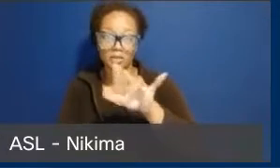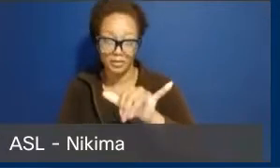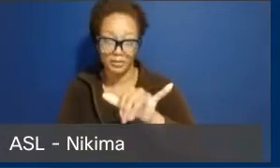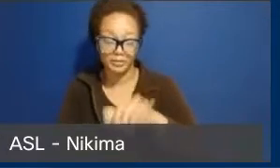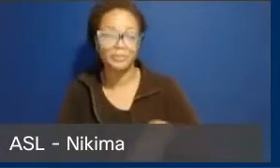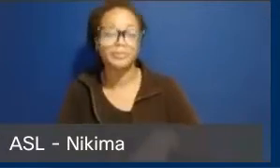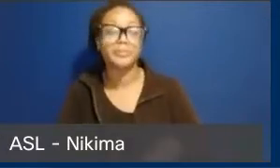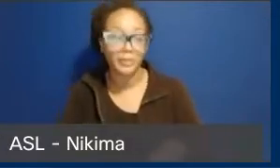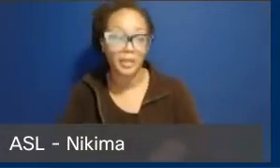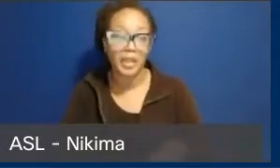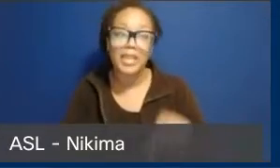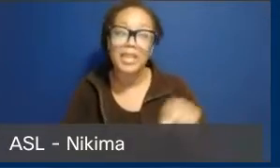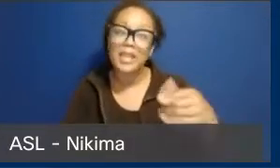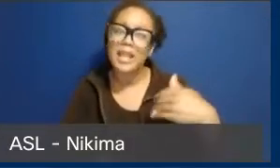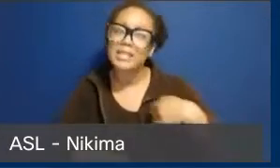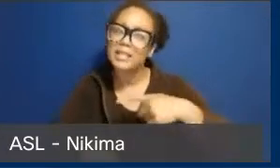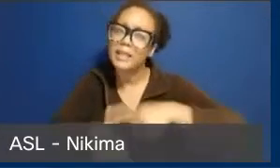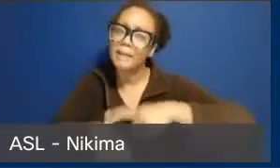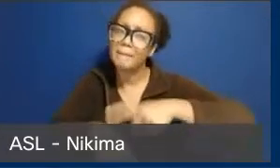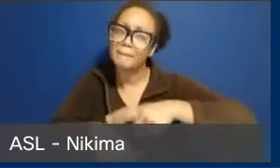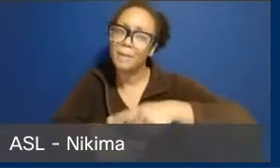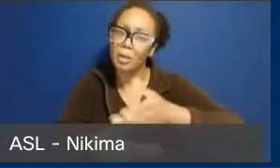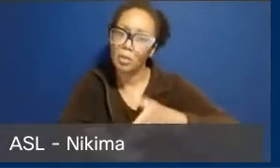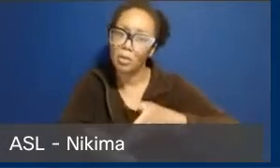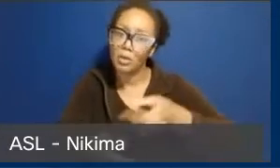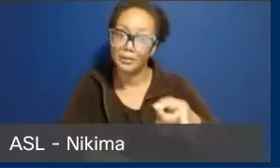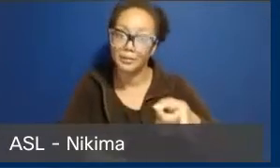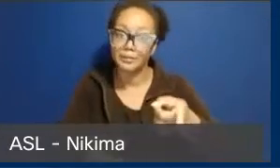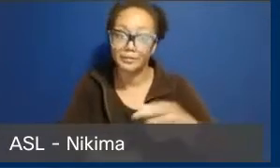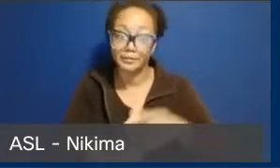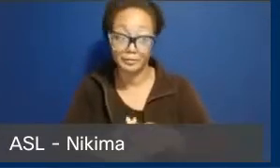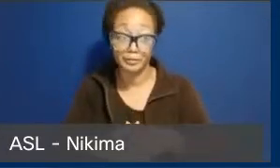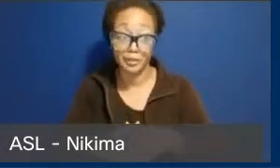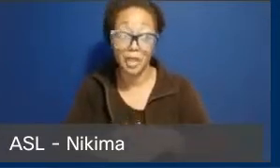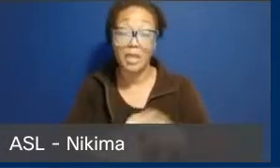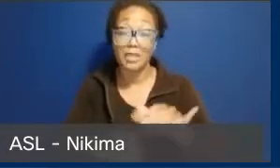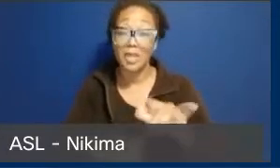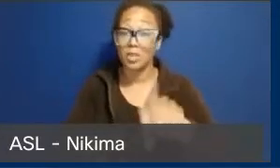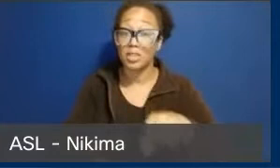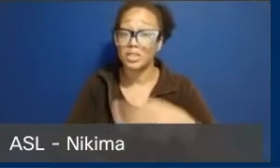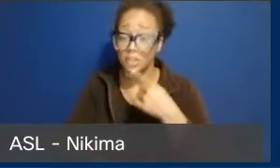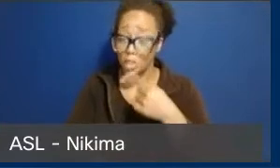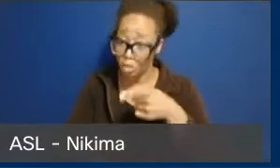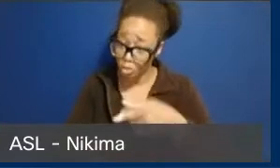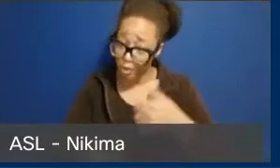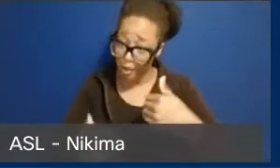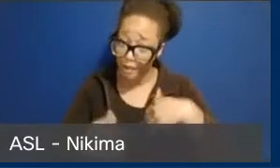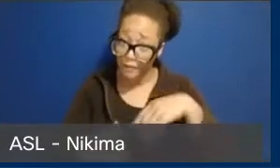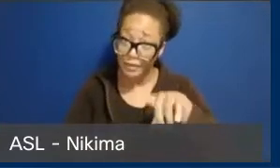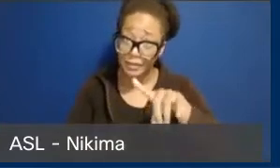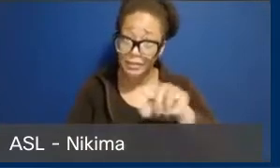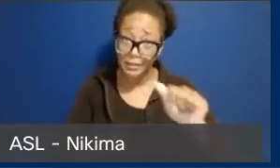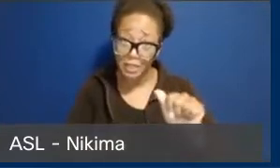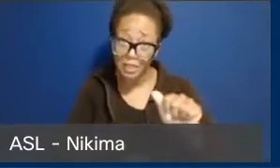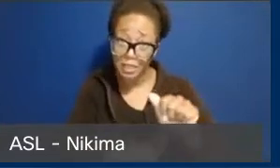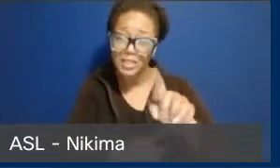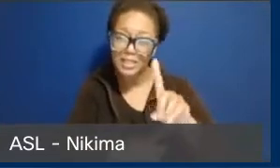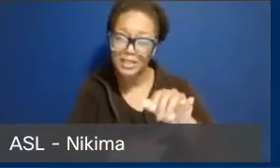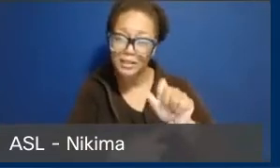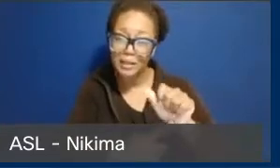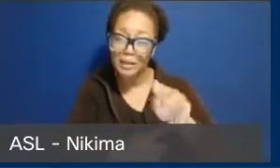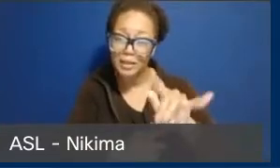time component. So the question asks, do you have a disability or difficulty? And I'm